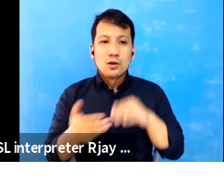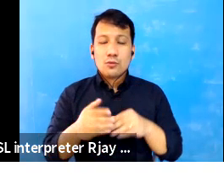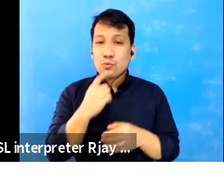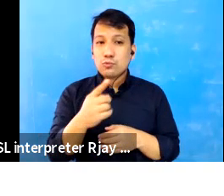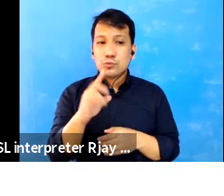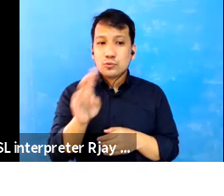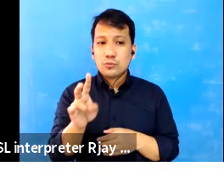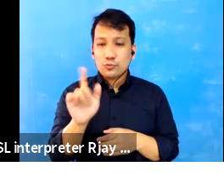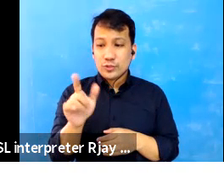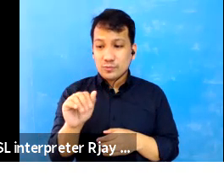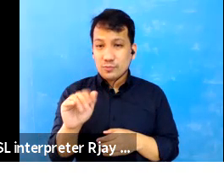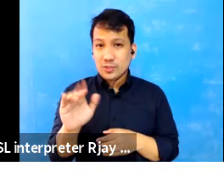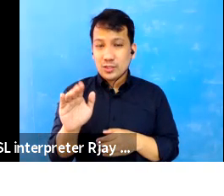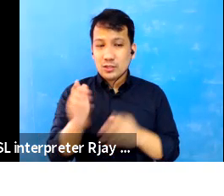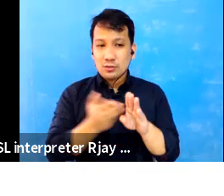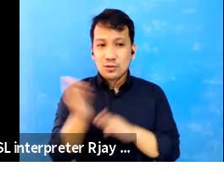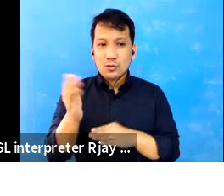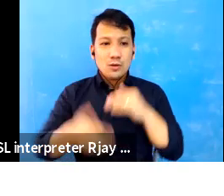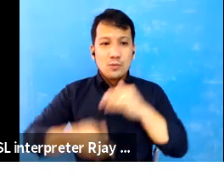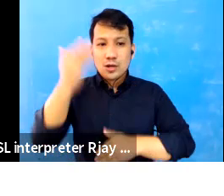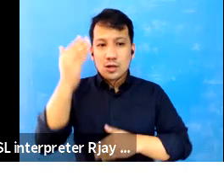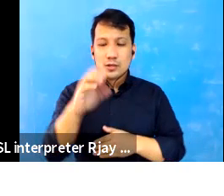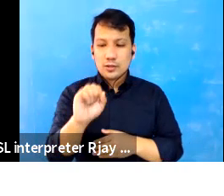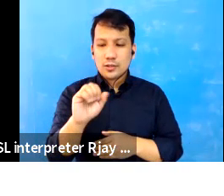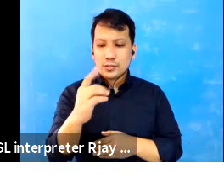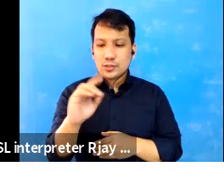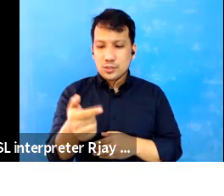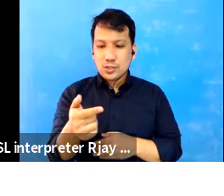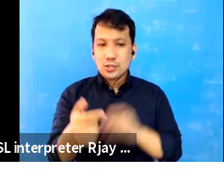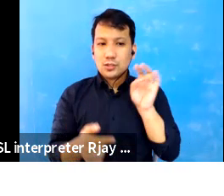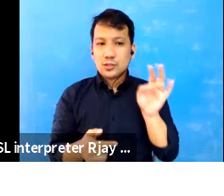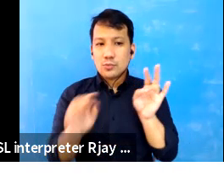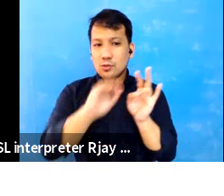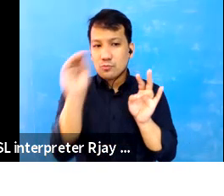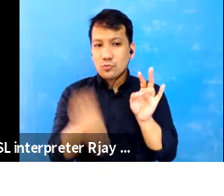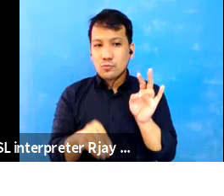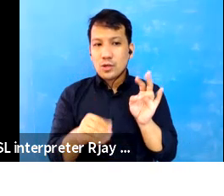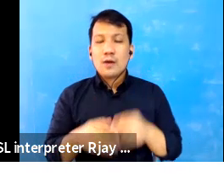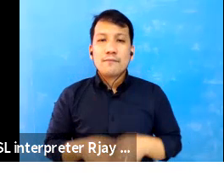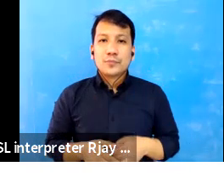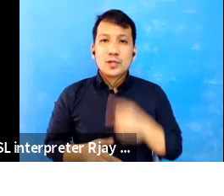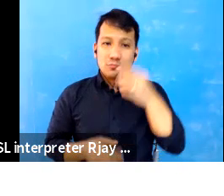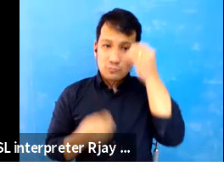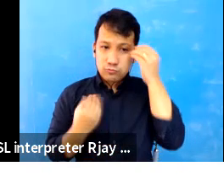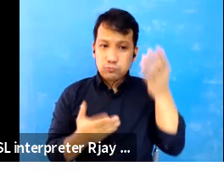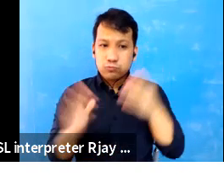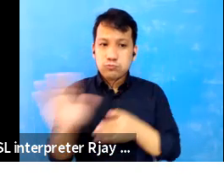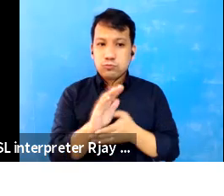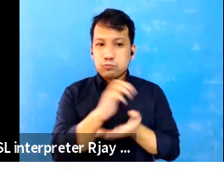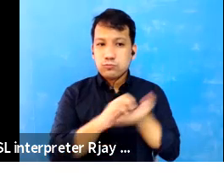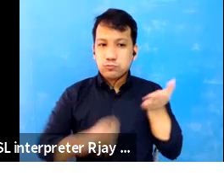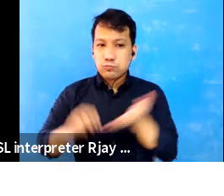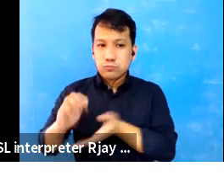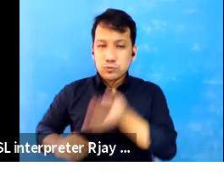that's 2015. And it's even higher for SDG, which is at 70%. For wasting, we need to maintain or reduce